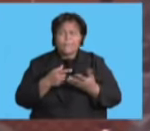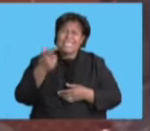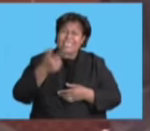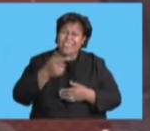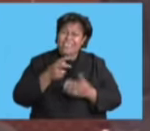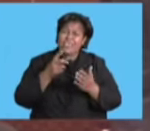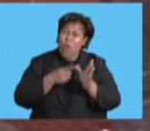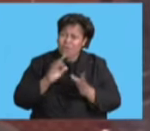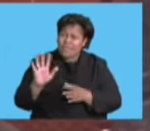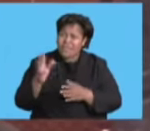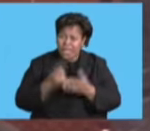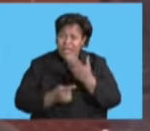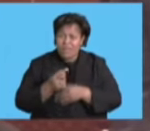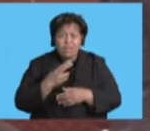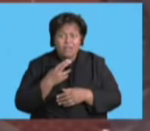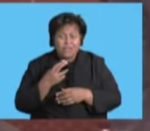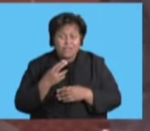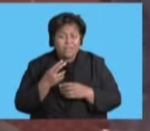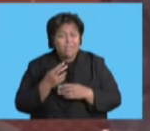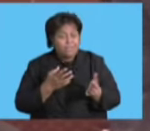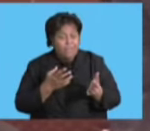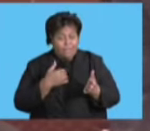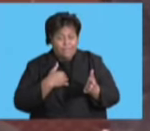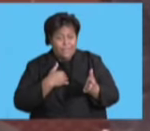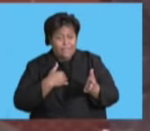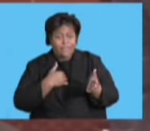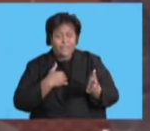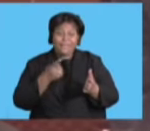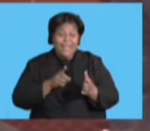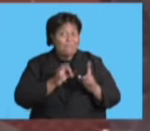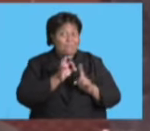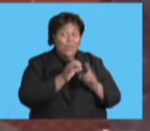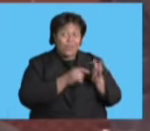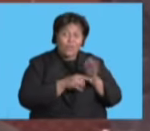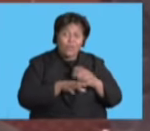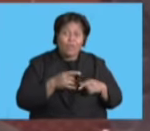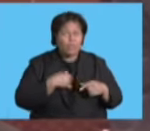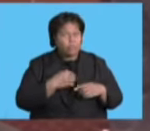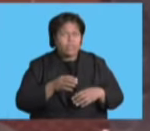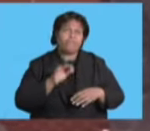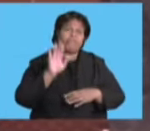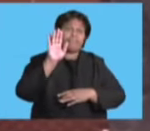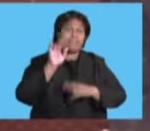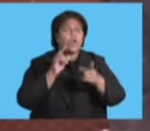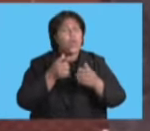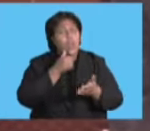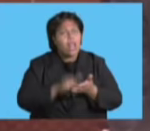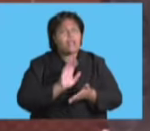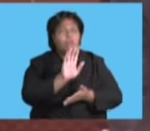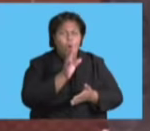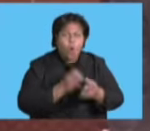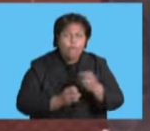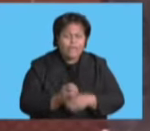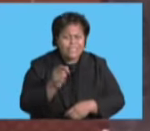August. This is despite how Honourable Tikoduadua and I, raising the matter in Parliament on 9th August by way of letters to your office that same